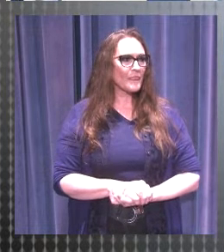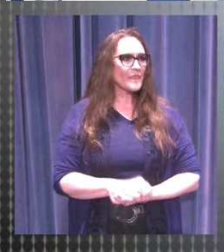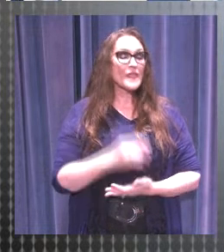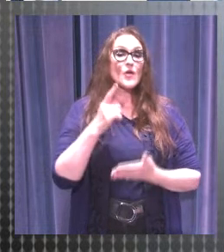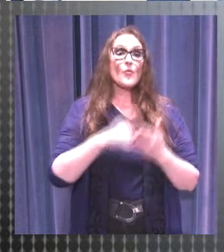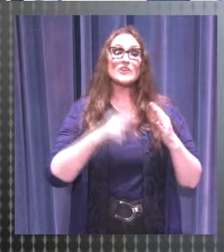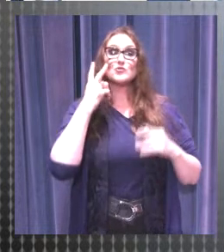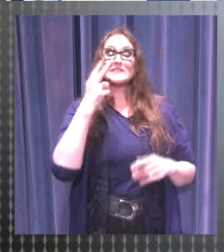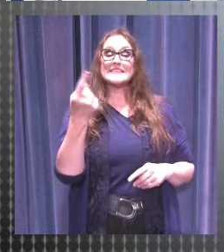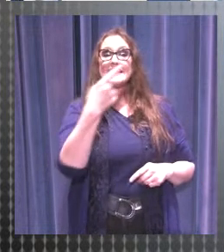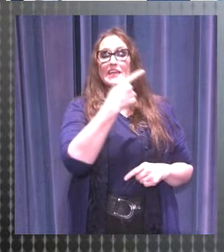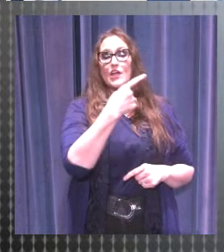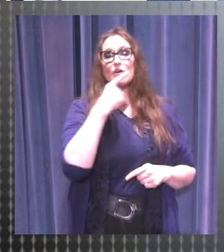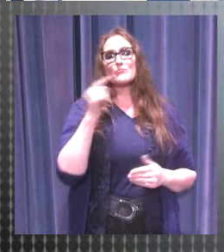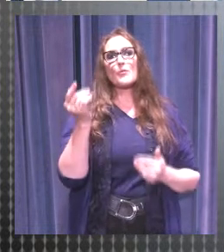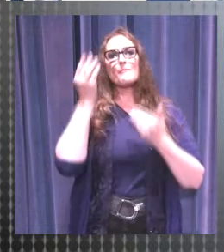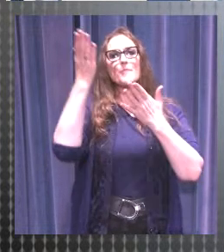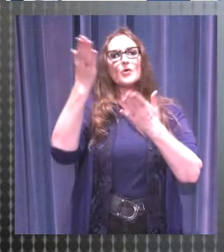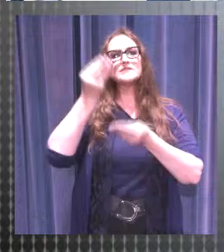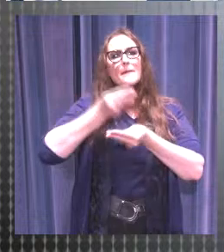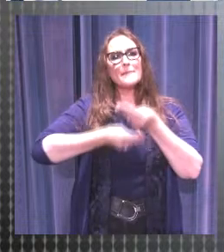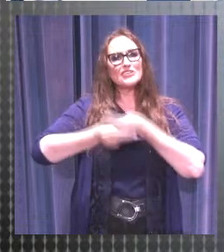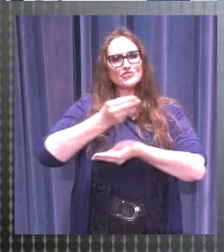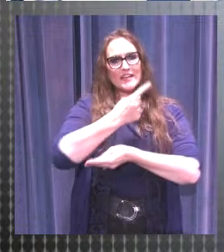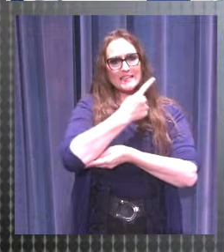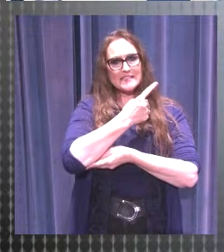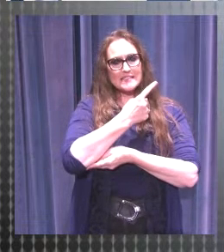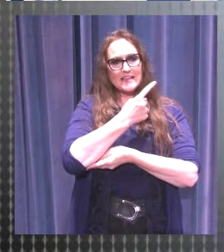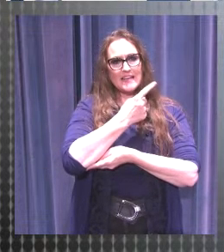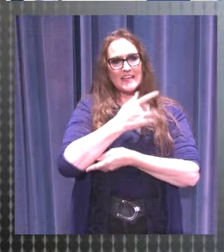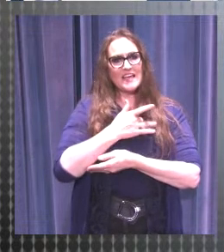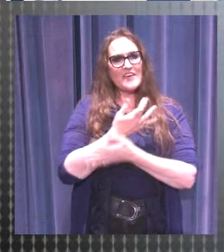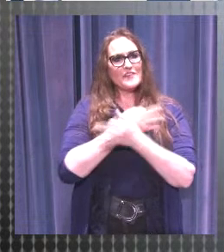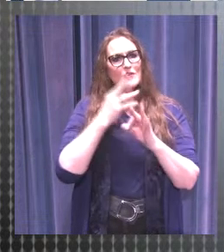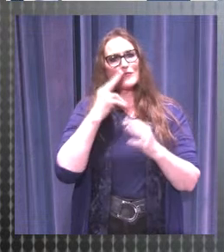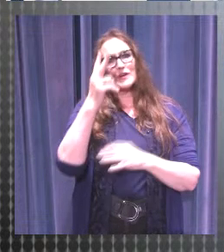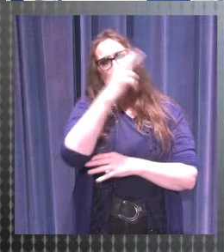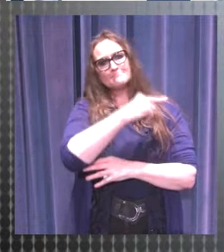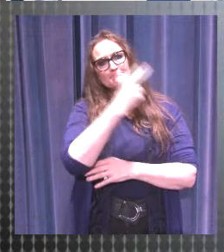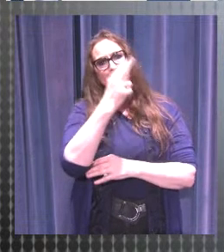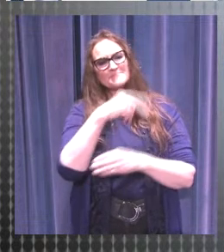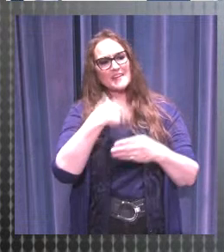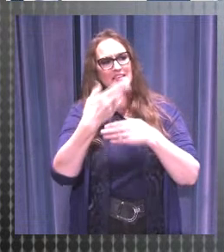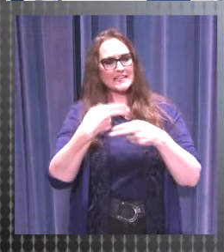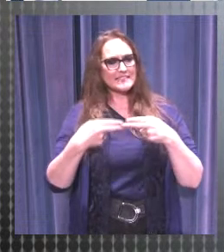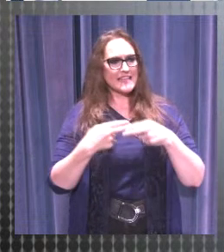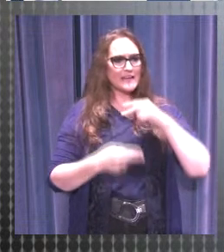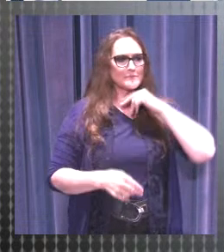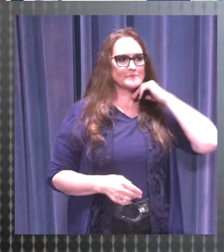can see here is the proposed budget. Feel free to take a look, and next slide.